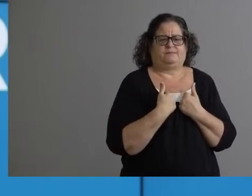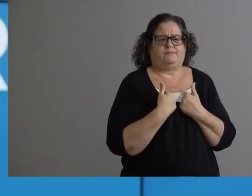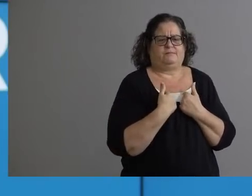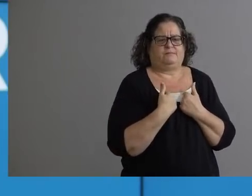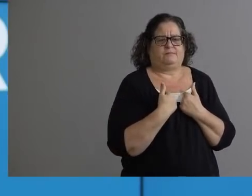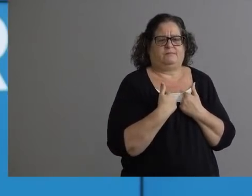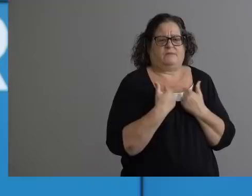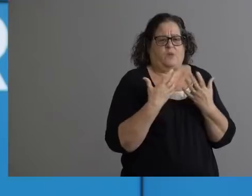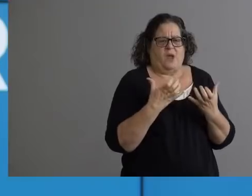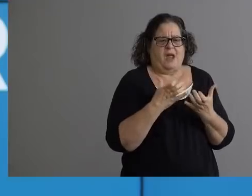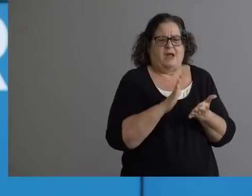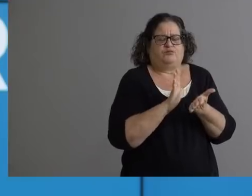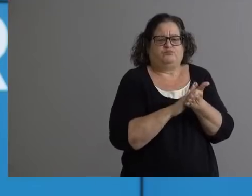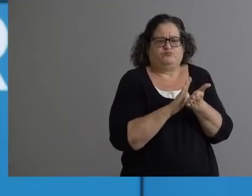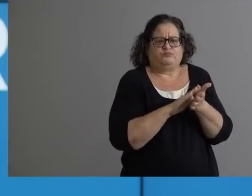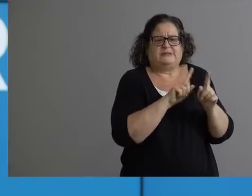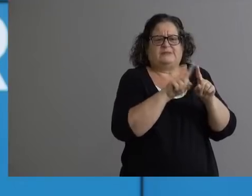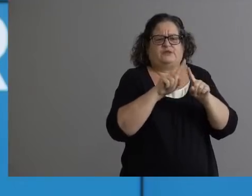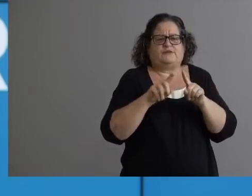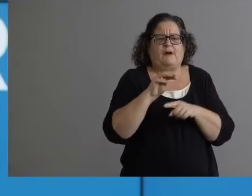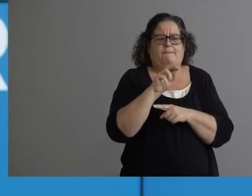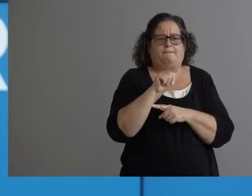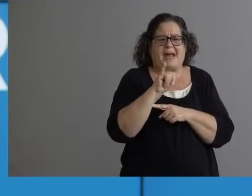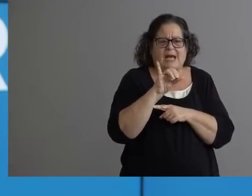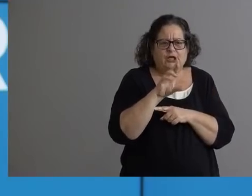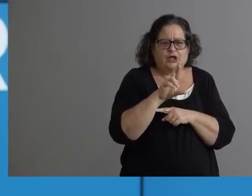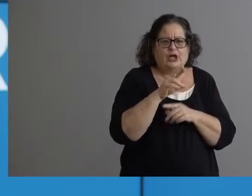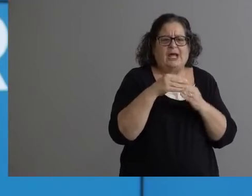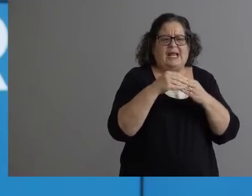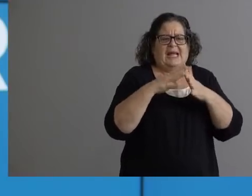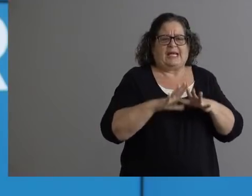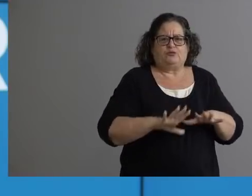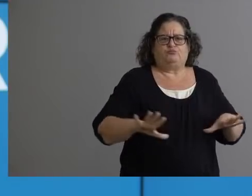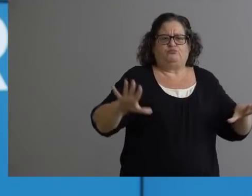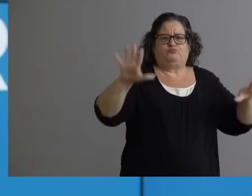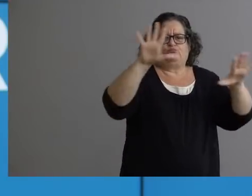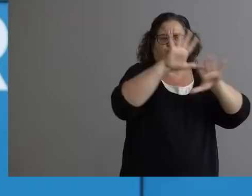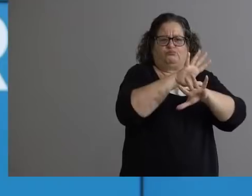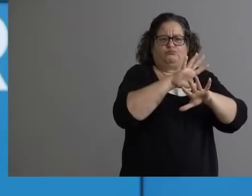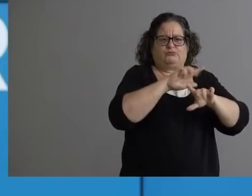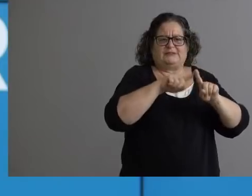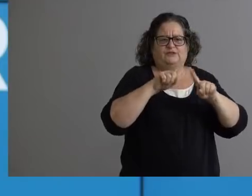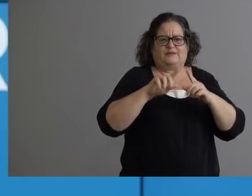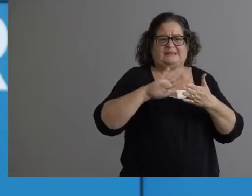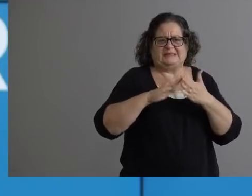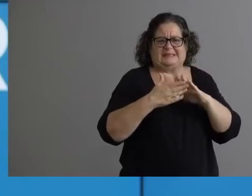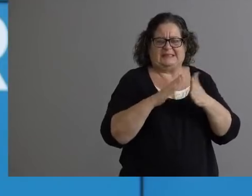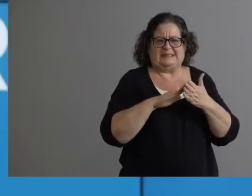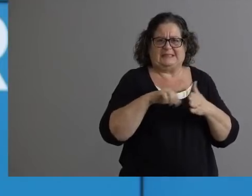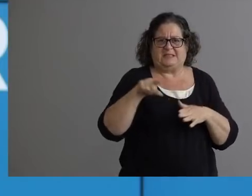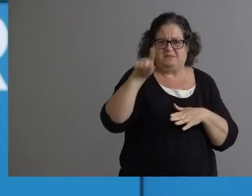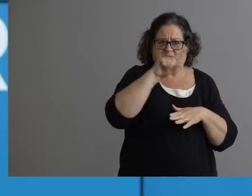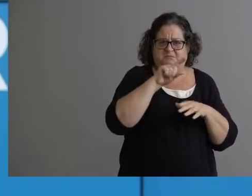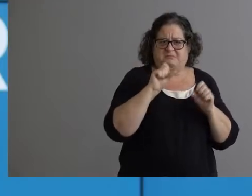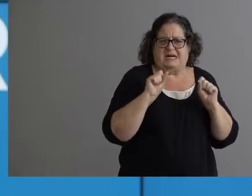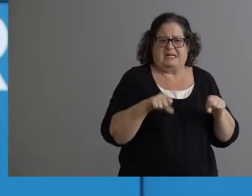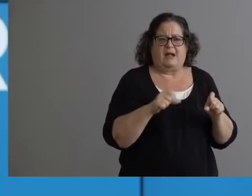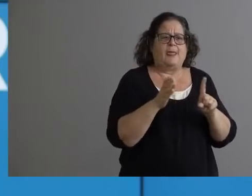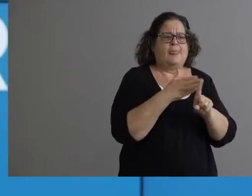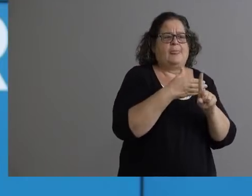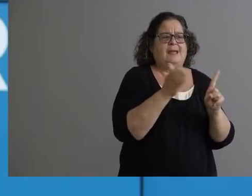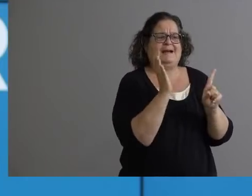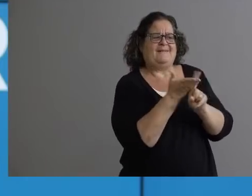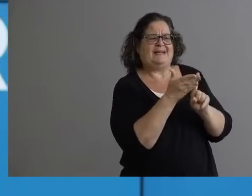persuade and convince Arizonans that they are safer wearing a mask, and that's going to be the way that we continue